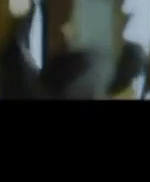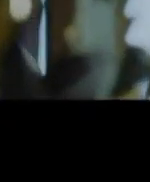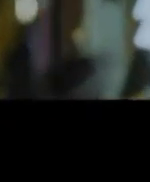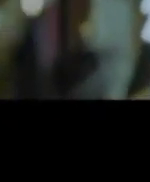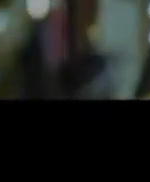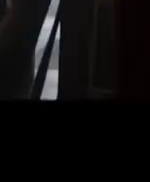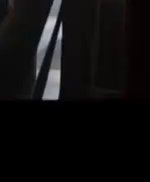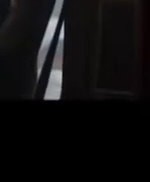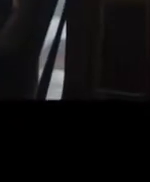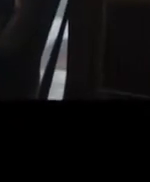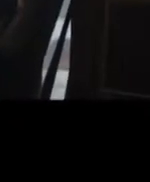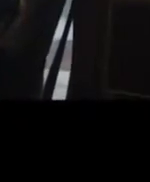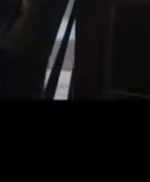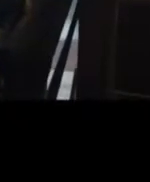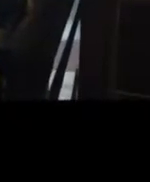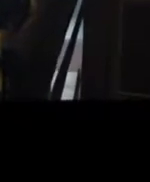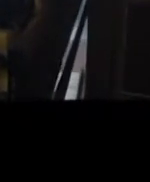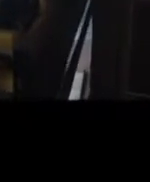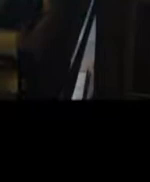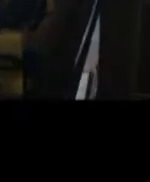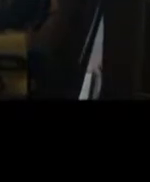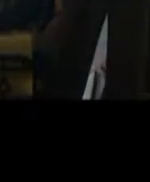And so she eventually left.